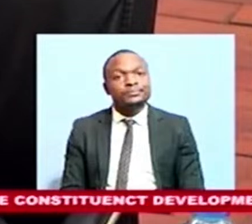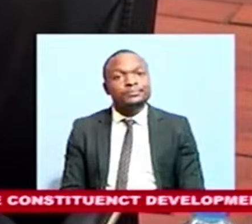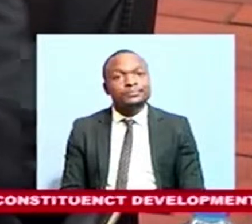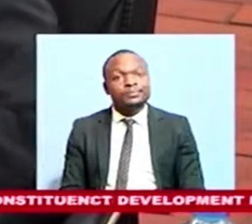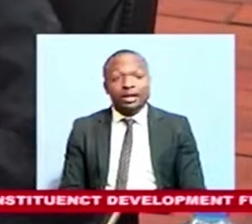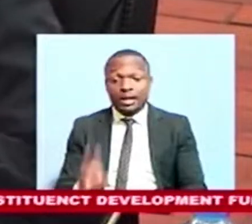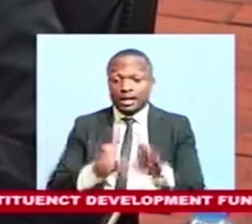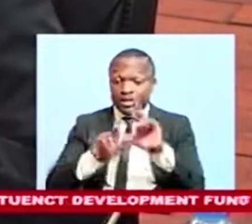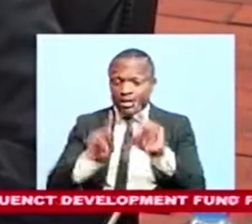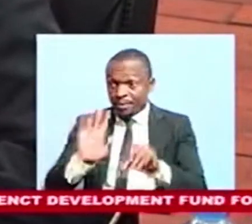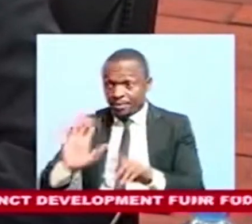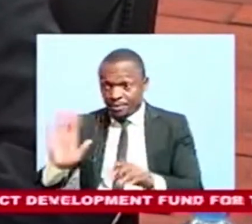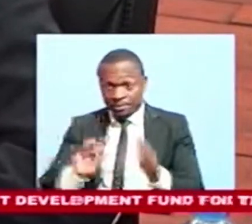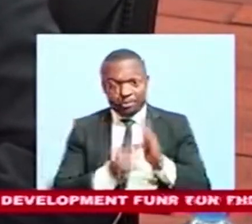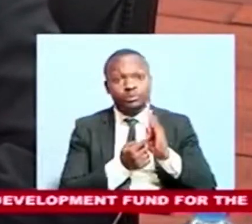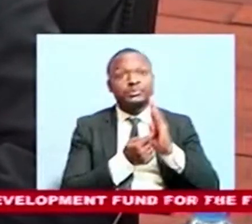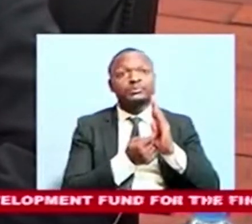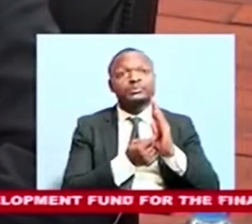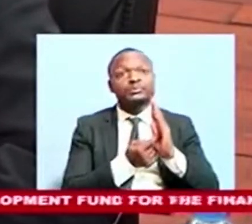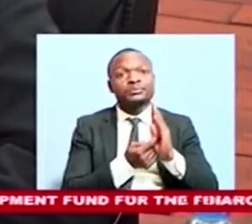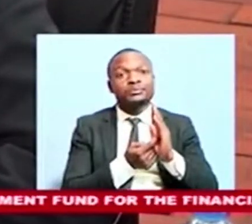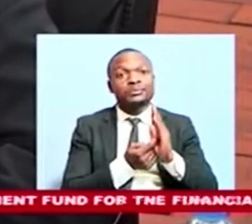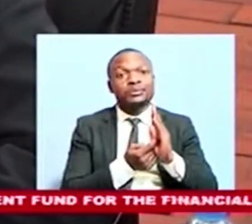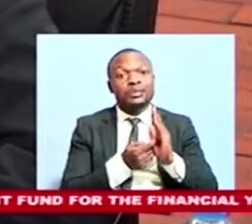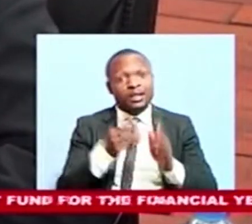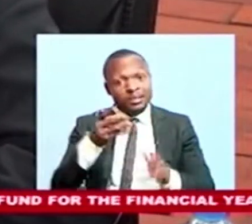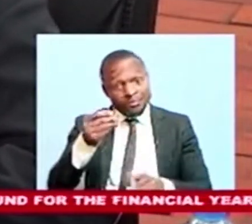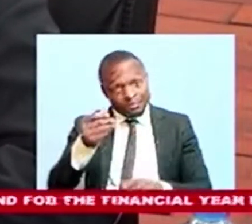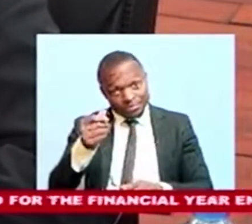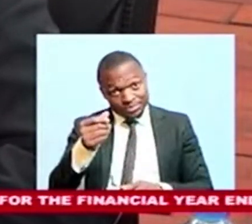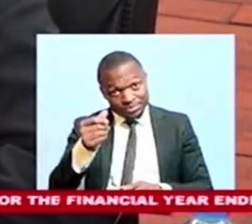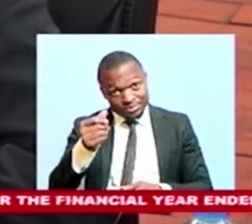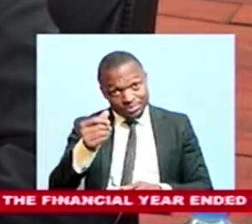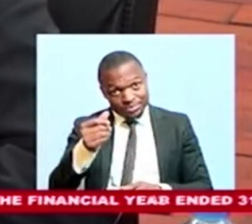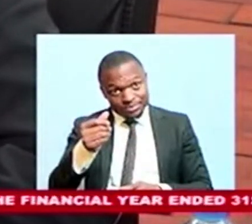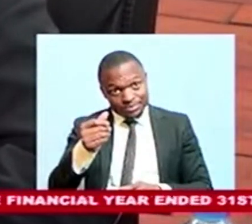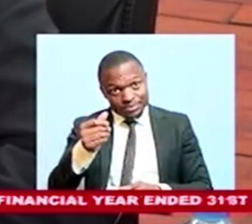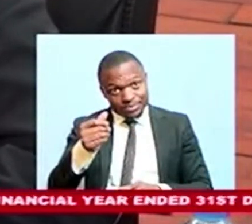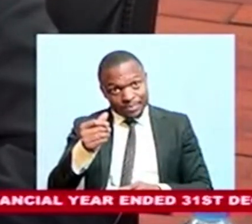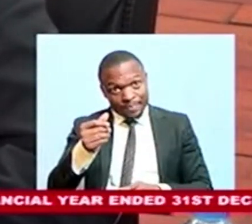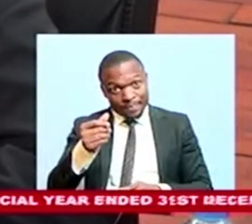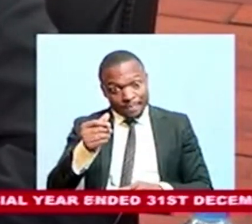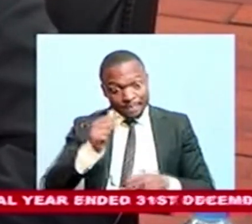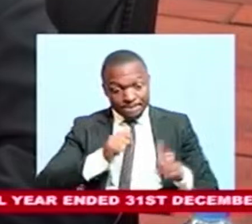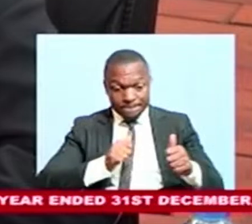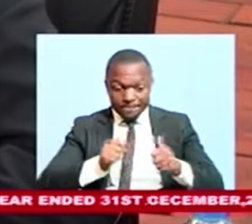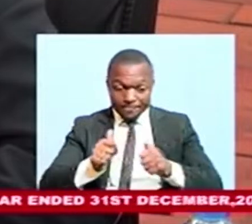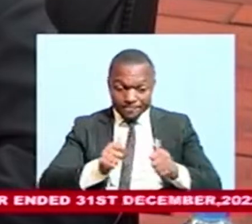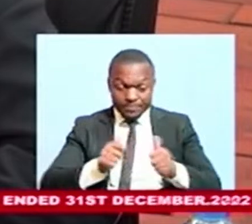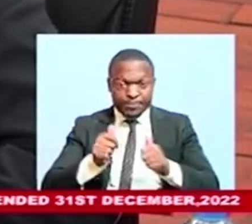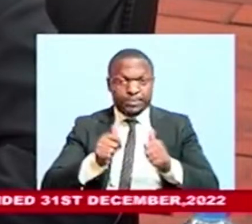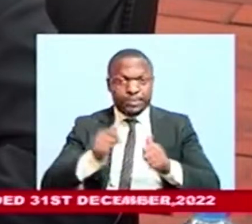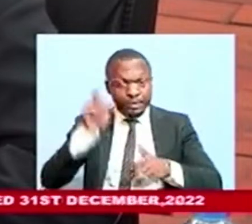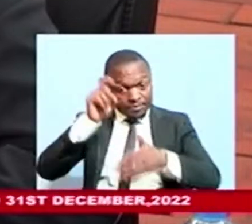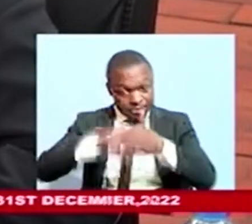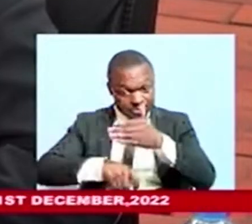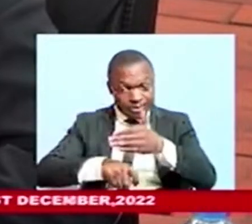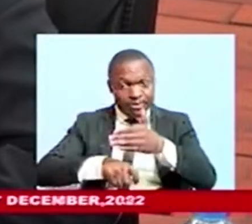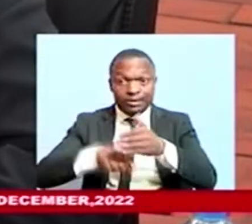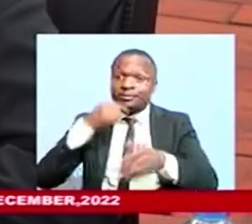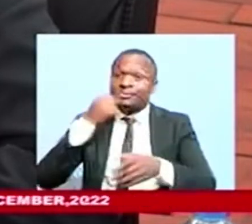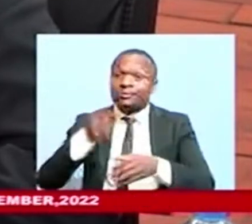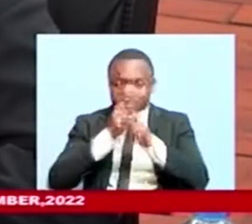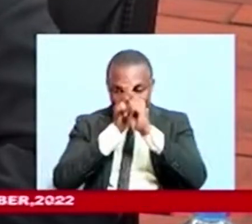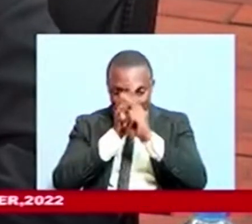So, Chair, my point is, the monies for administrative cost, as said by Honorable